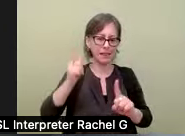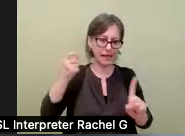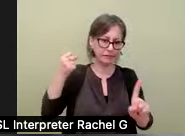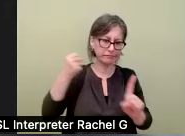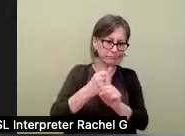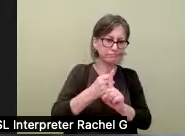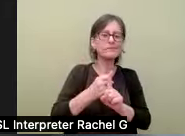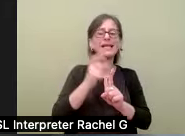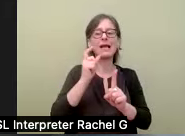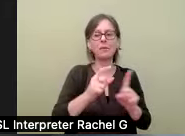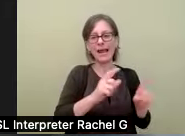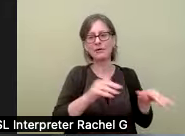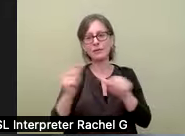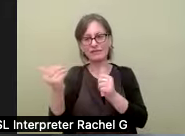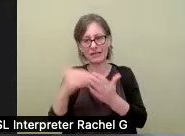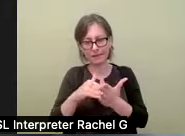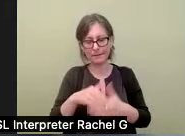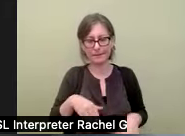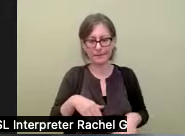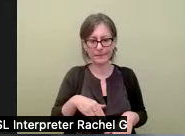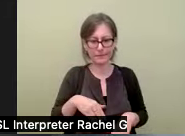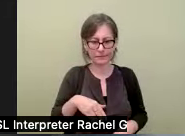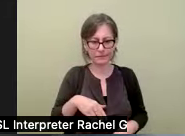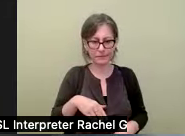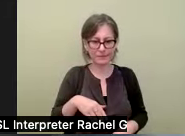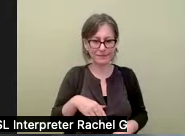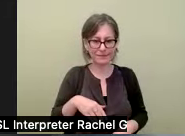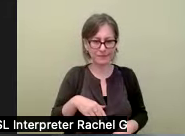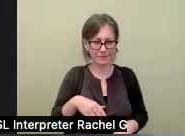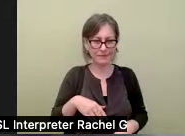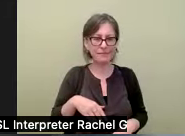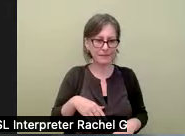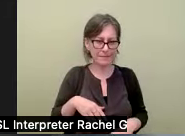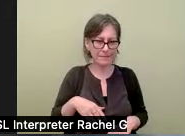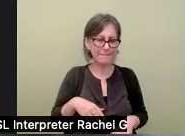and we had to get folks out of the water. Next slide.